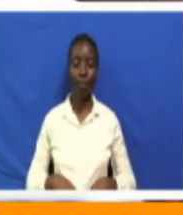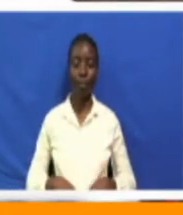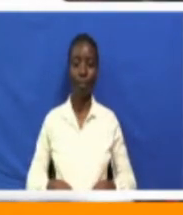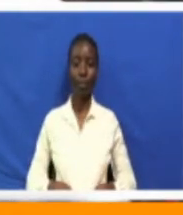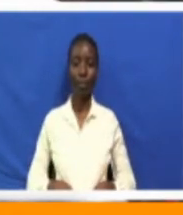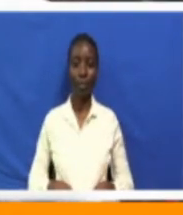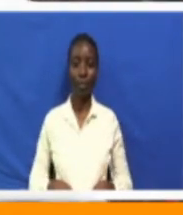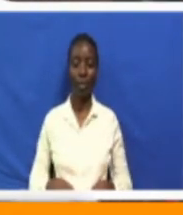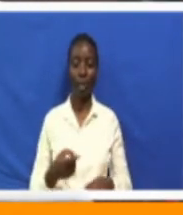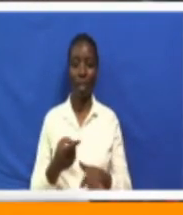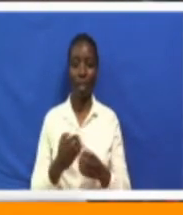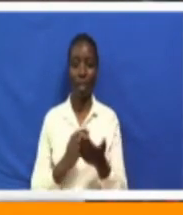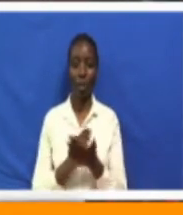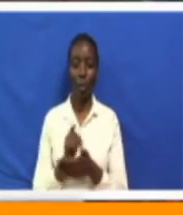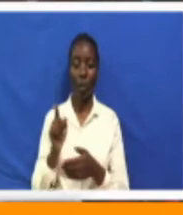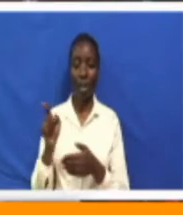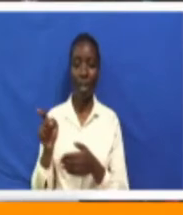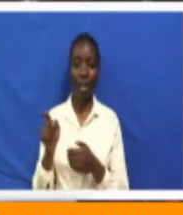foreign